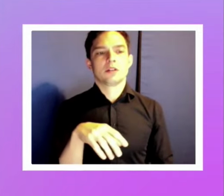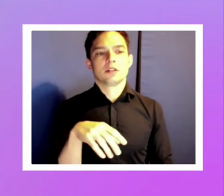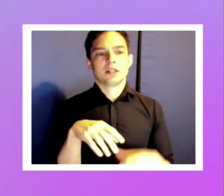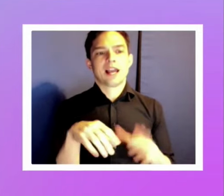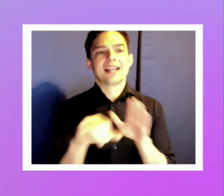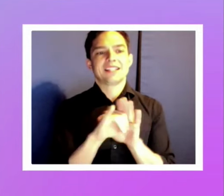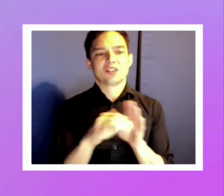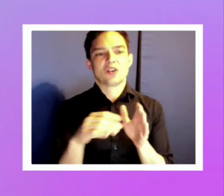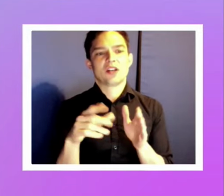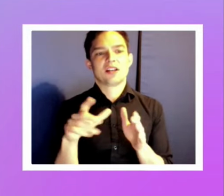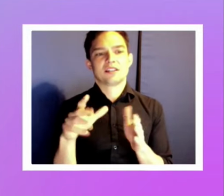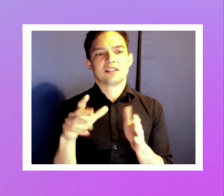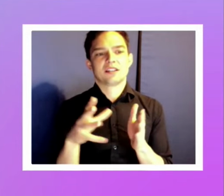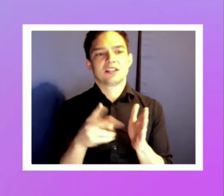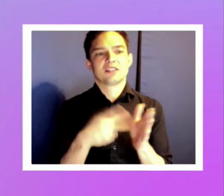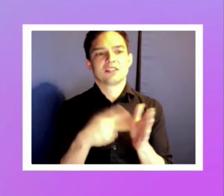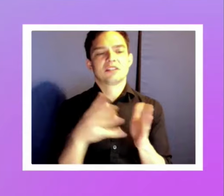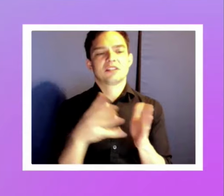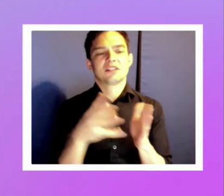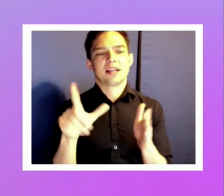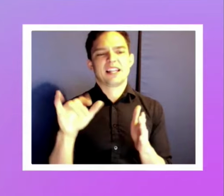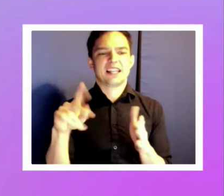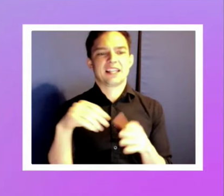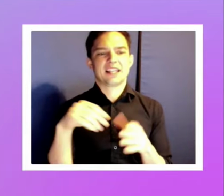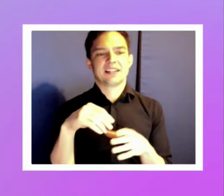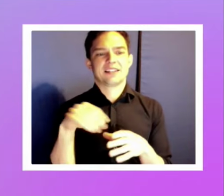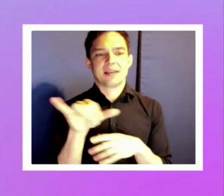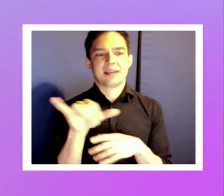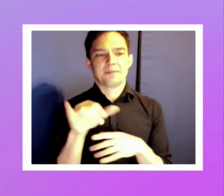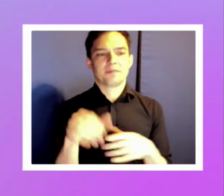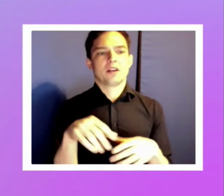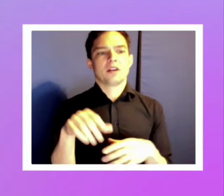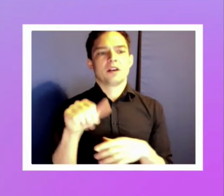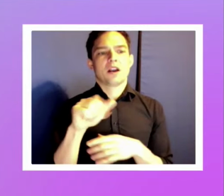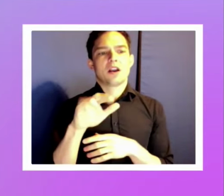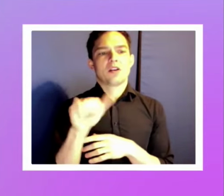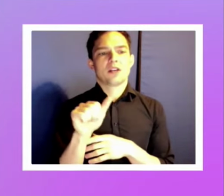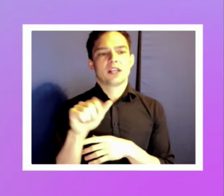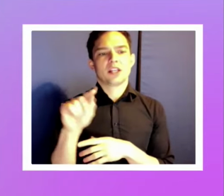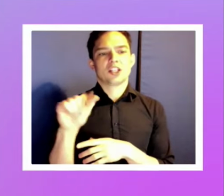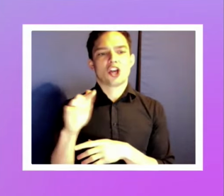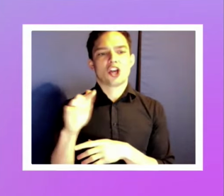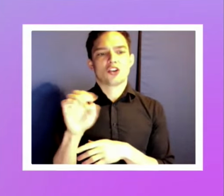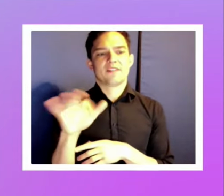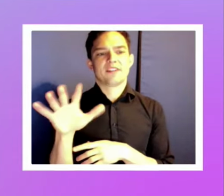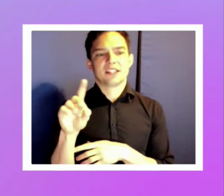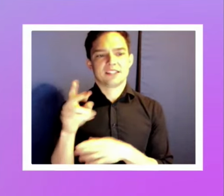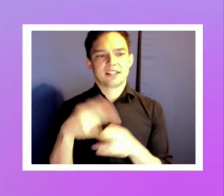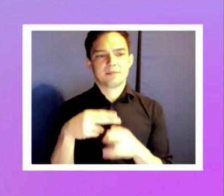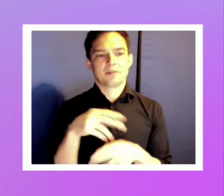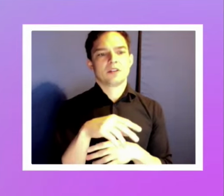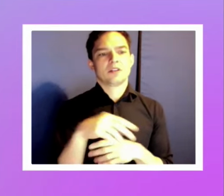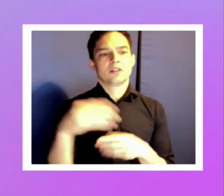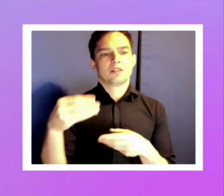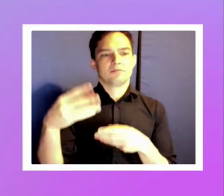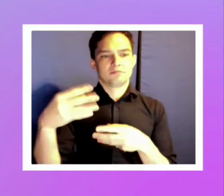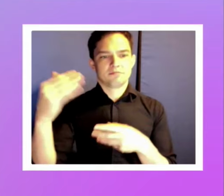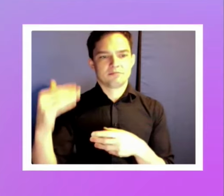rule, ARIA toggle field name, ARIA input field name, scrollable region